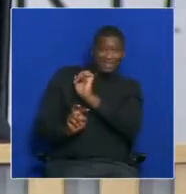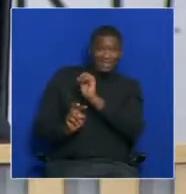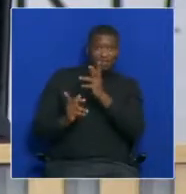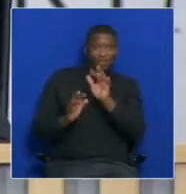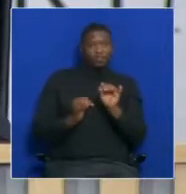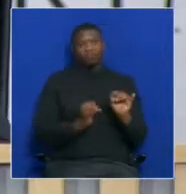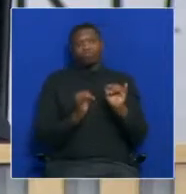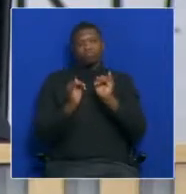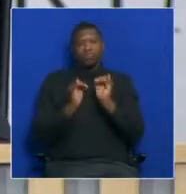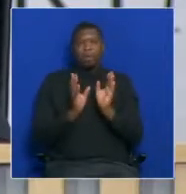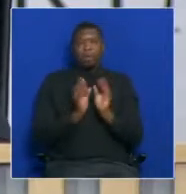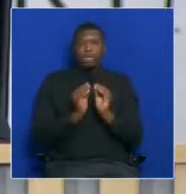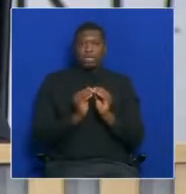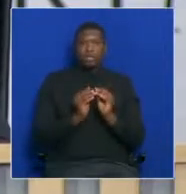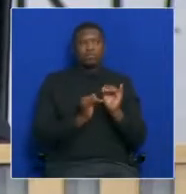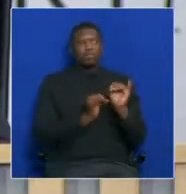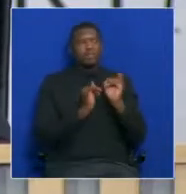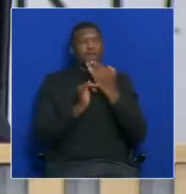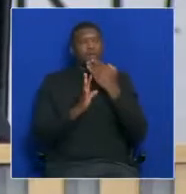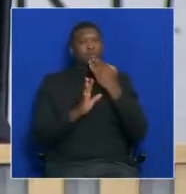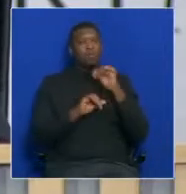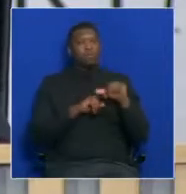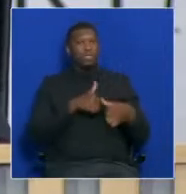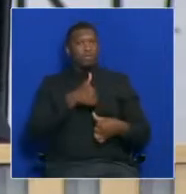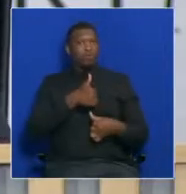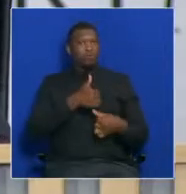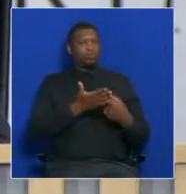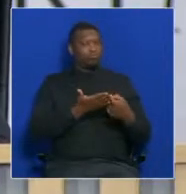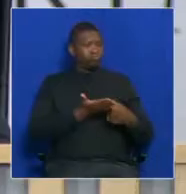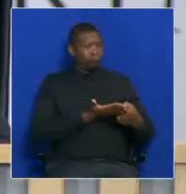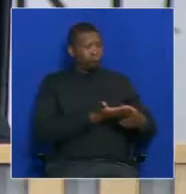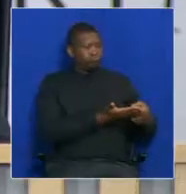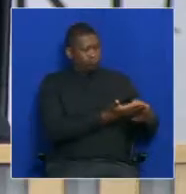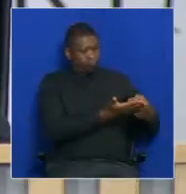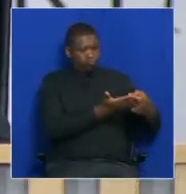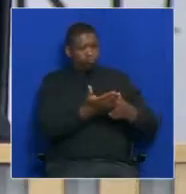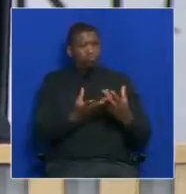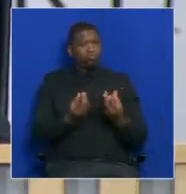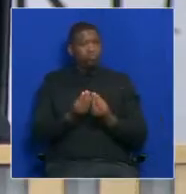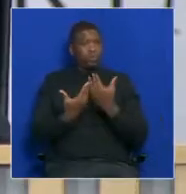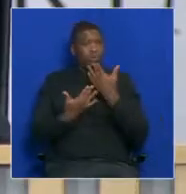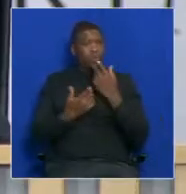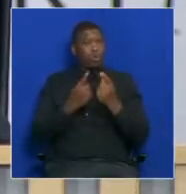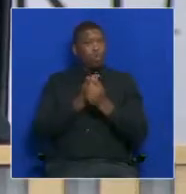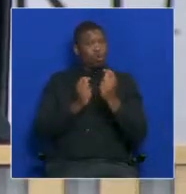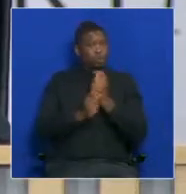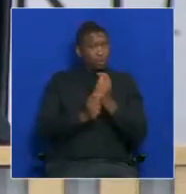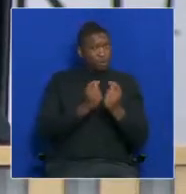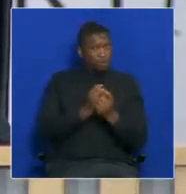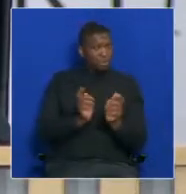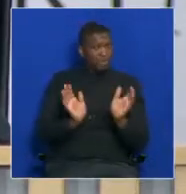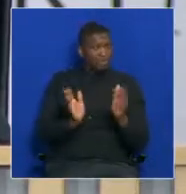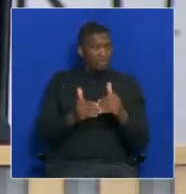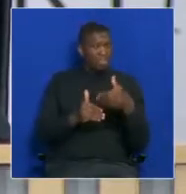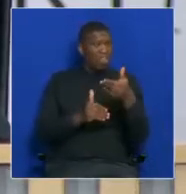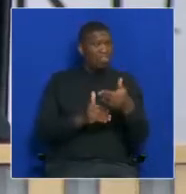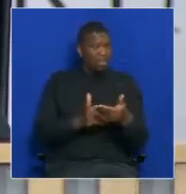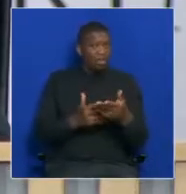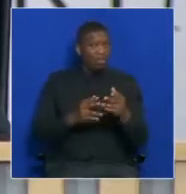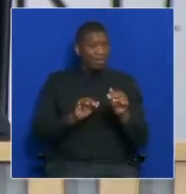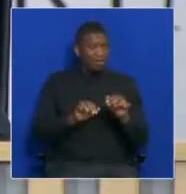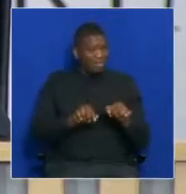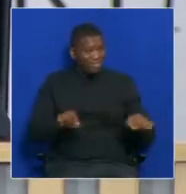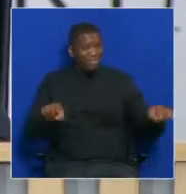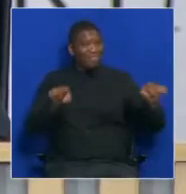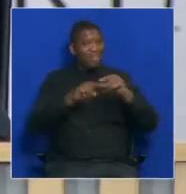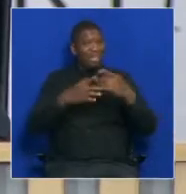deputy, discussed the matter with the deputy, with the prosecutors, and then they then did the assessment